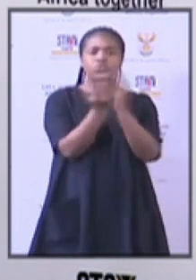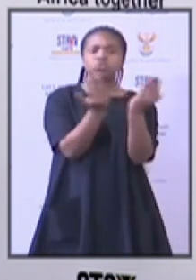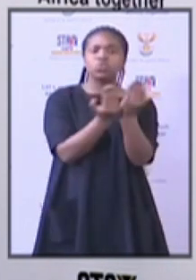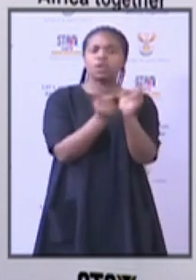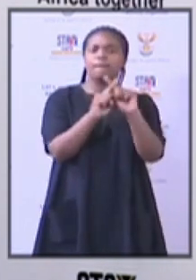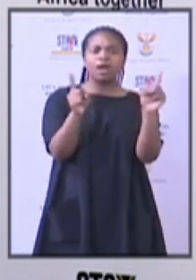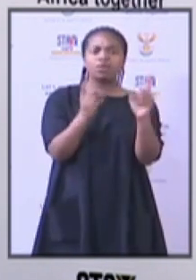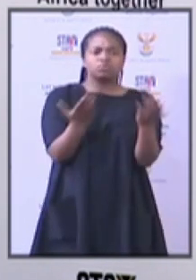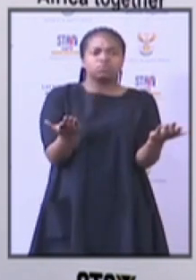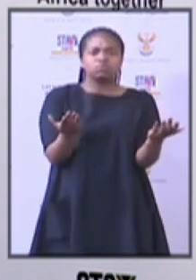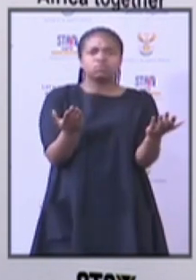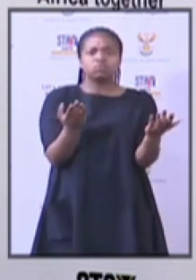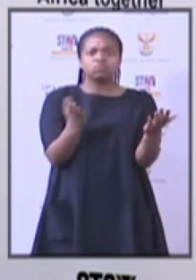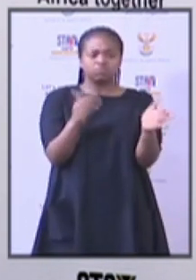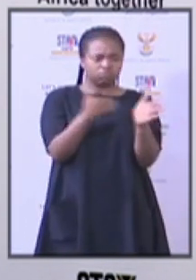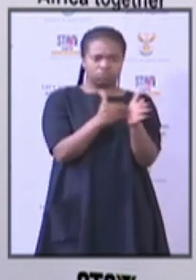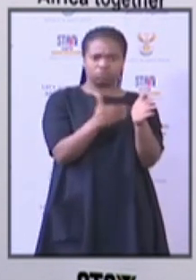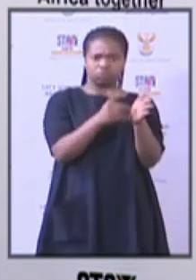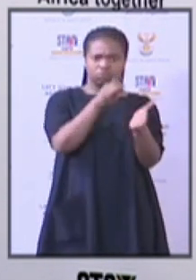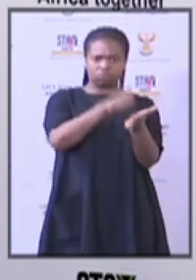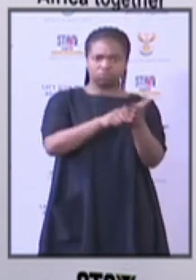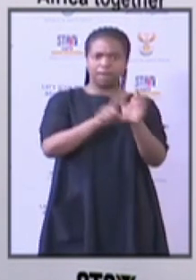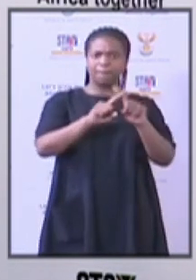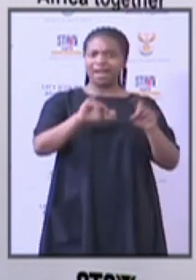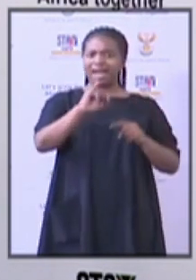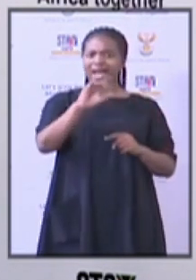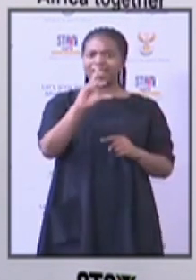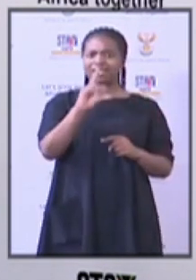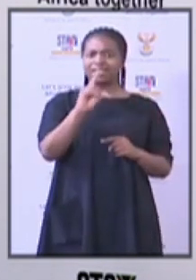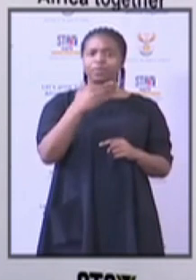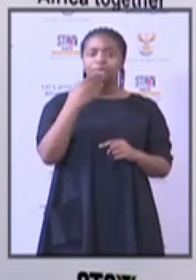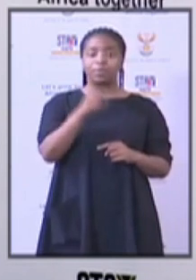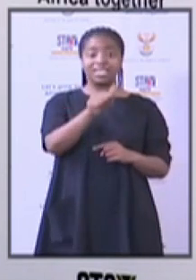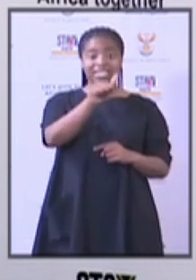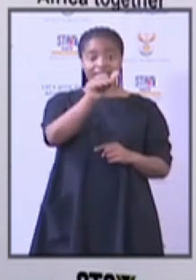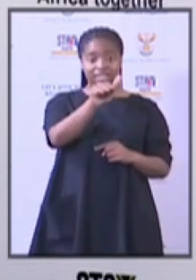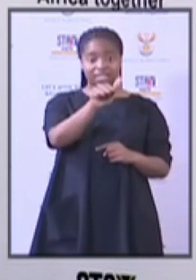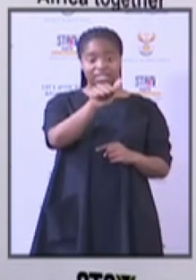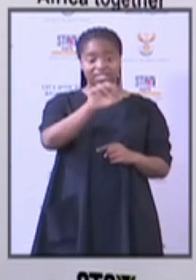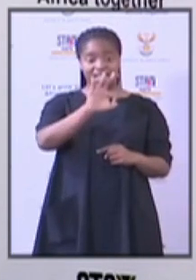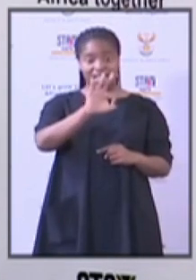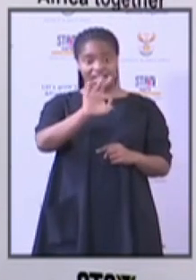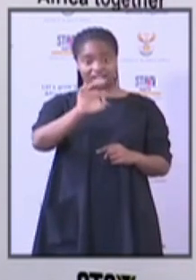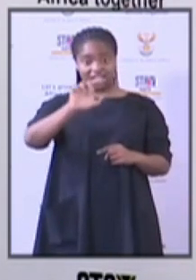ba yang go ngwala matric ke